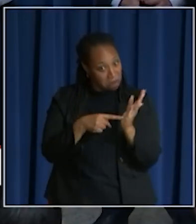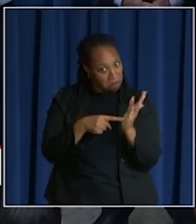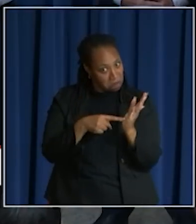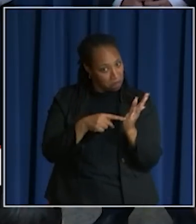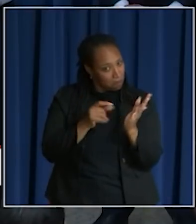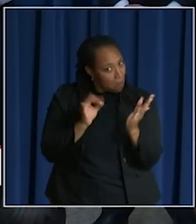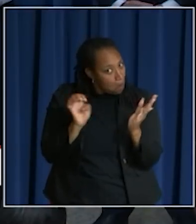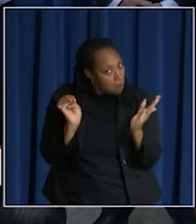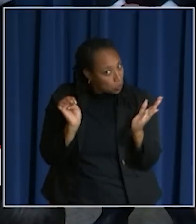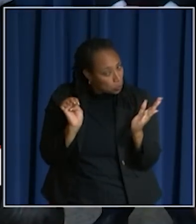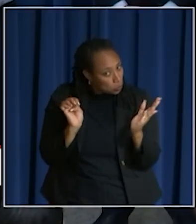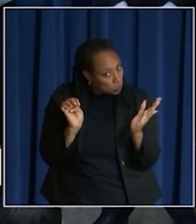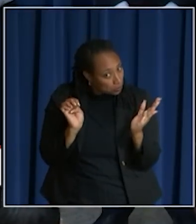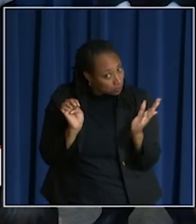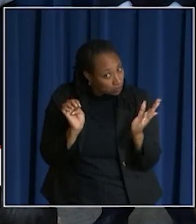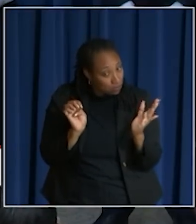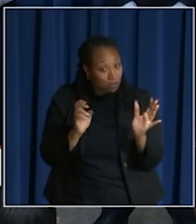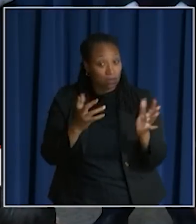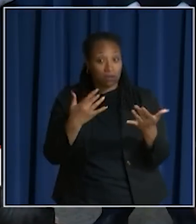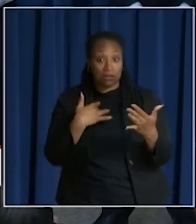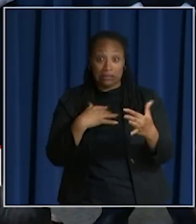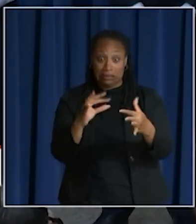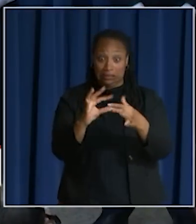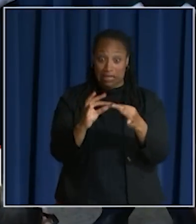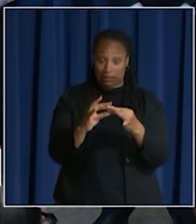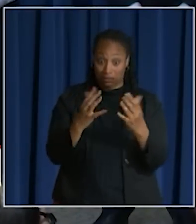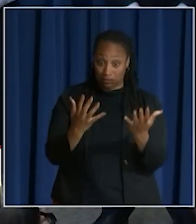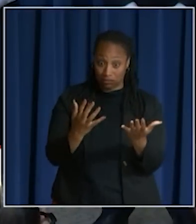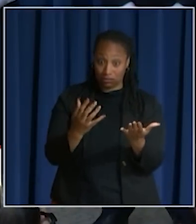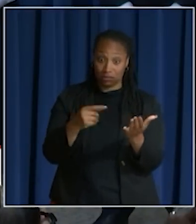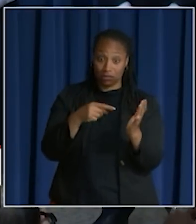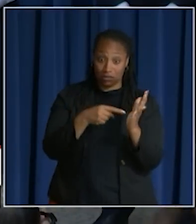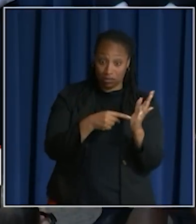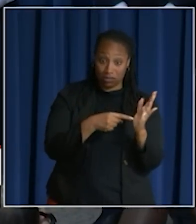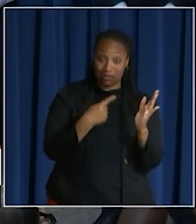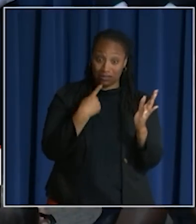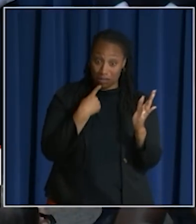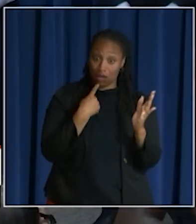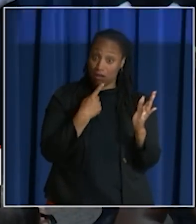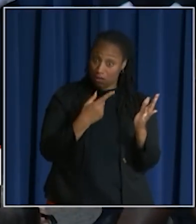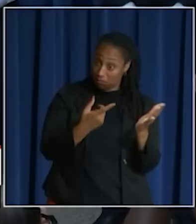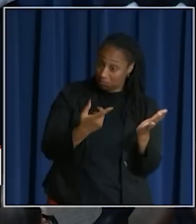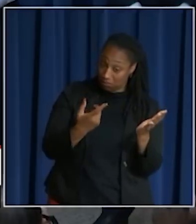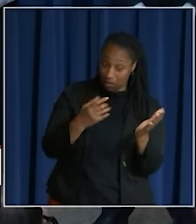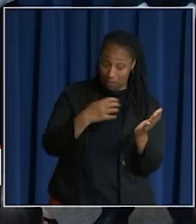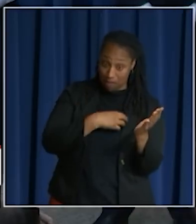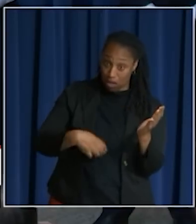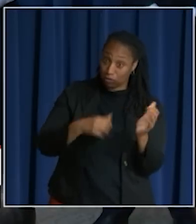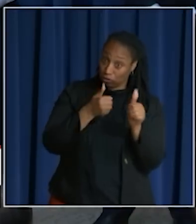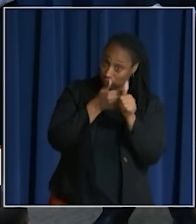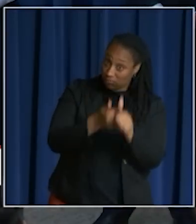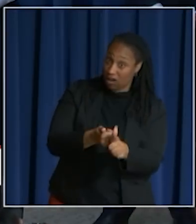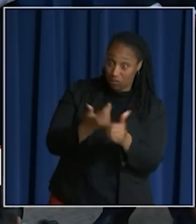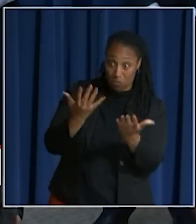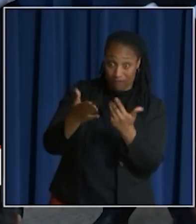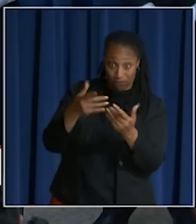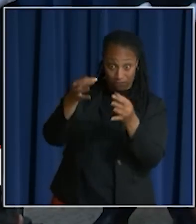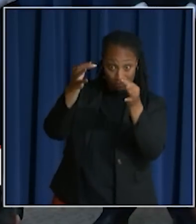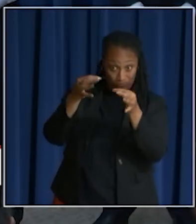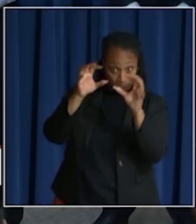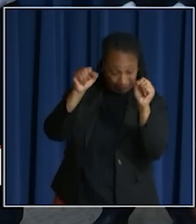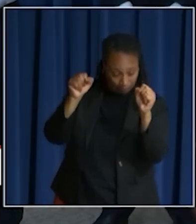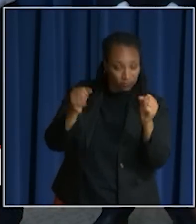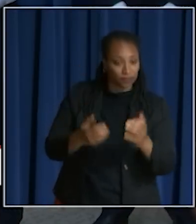says the mayor shall comply with those requests. So, yep. Marielle with DC News Now. Are there